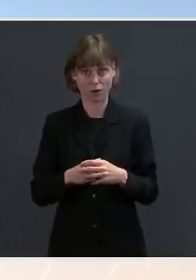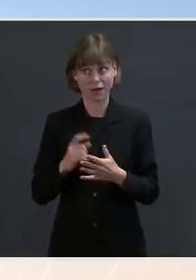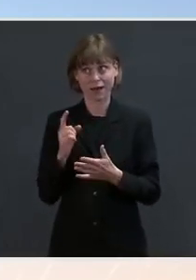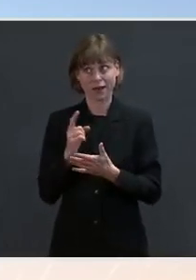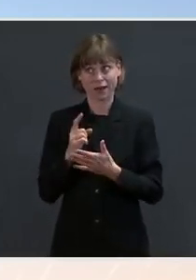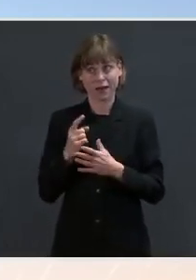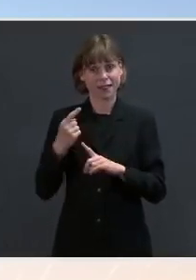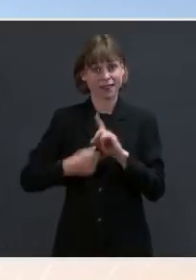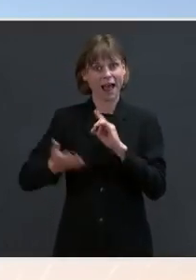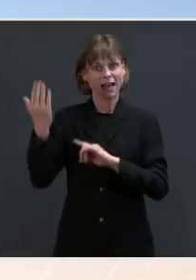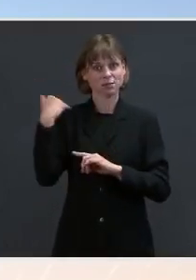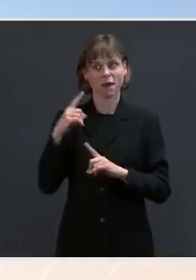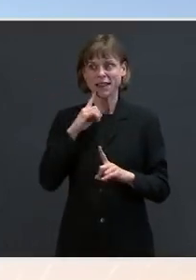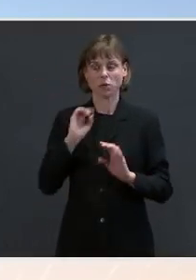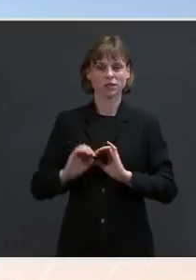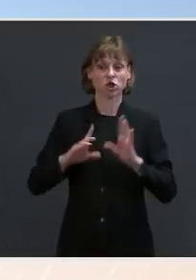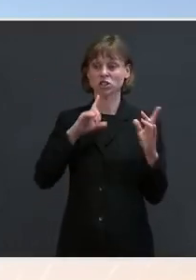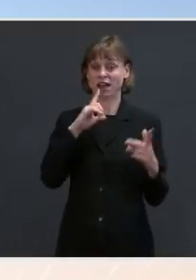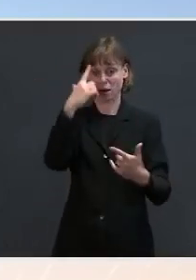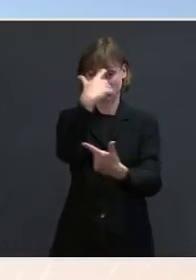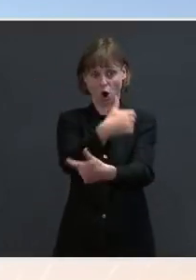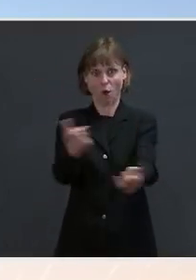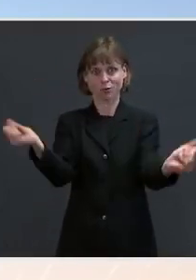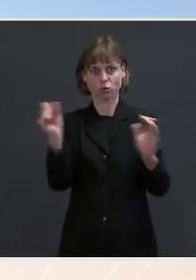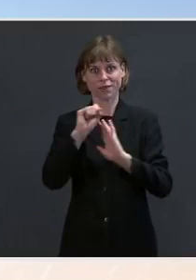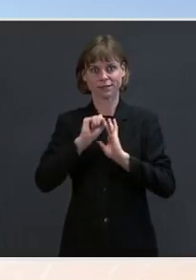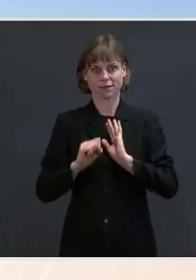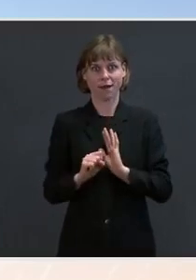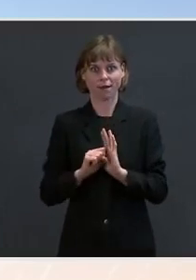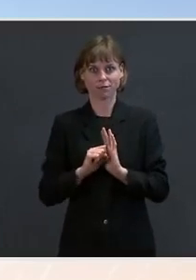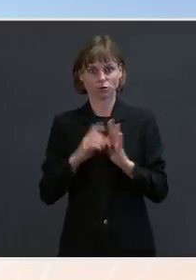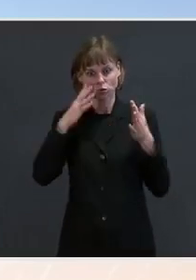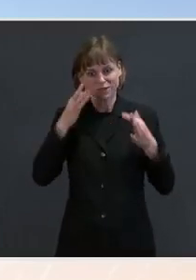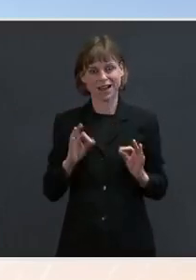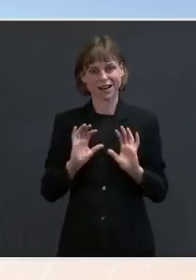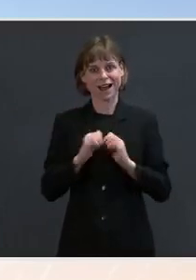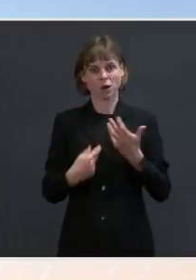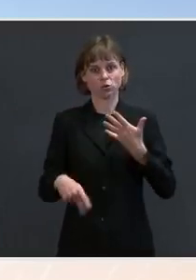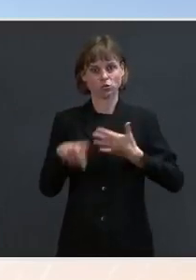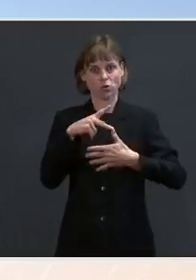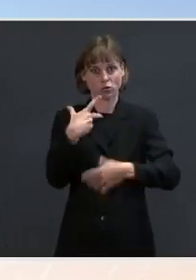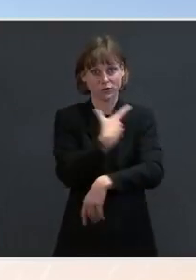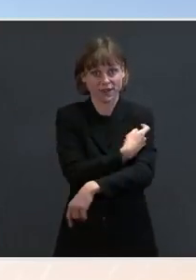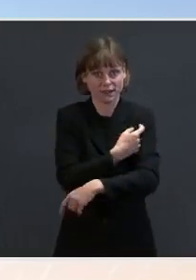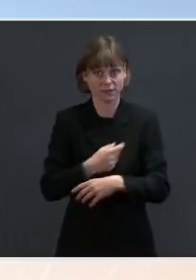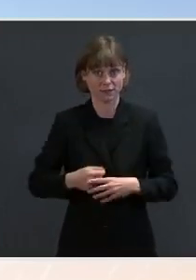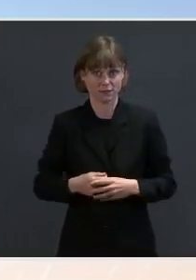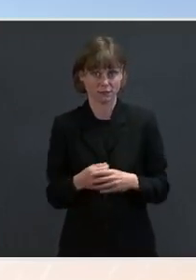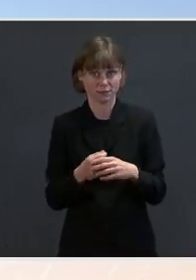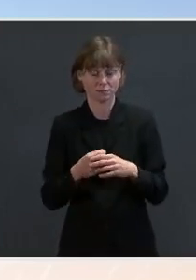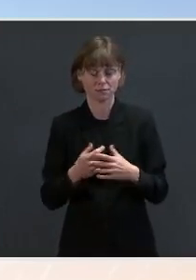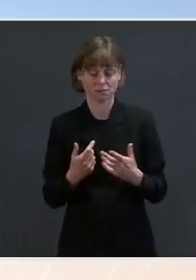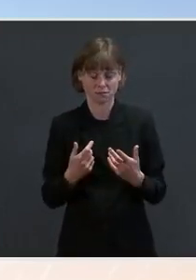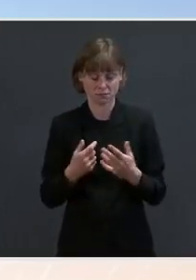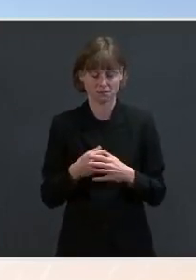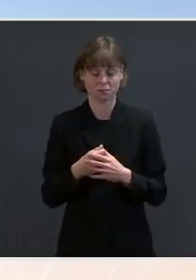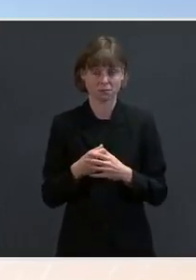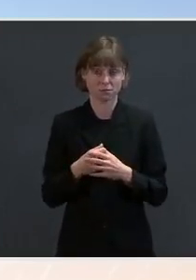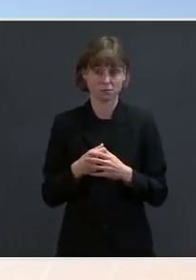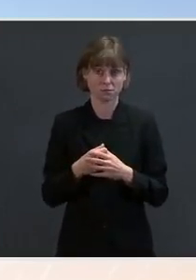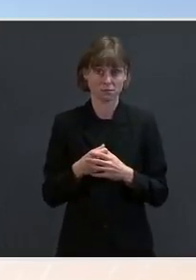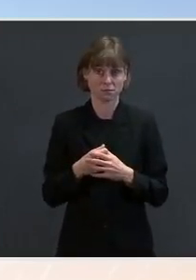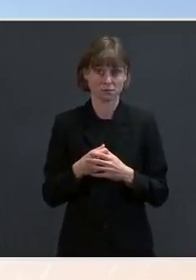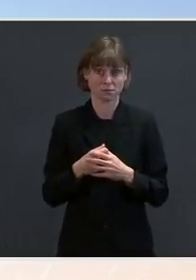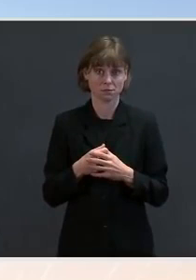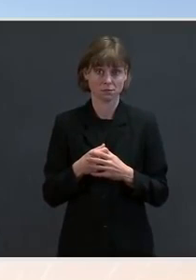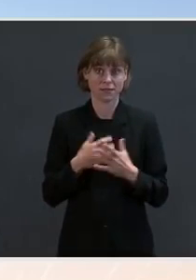well know, it's up to states to determine how to prioritize vaccines. And you reminded us that even though there are